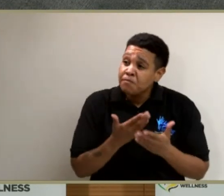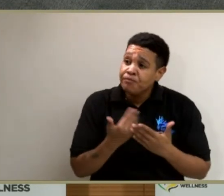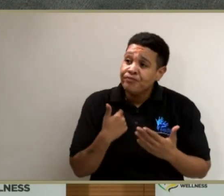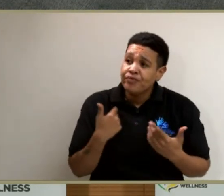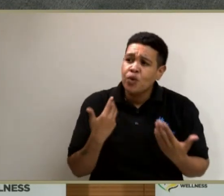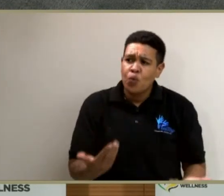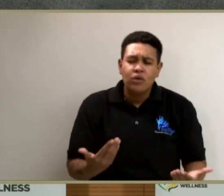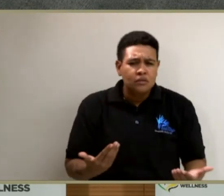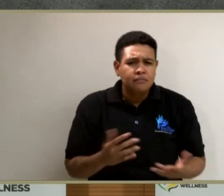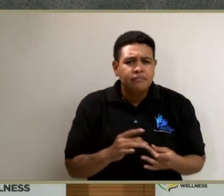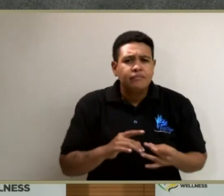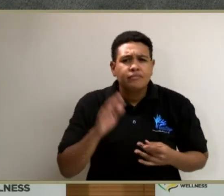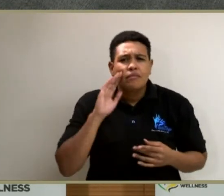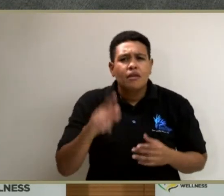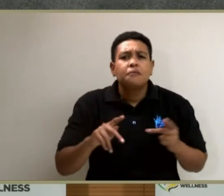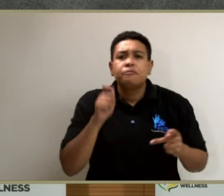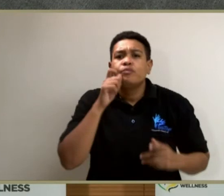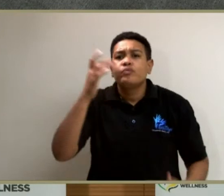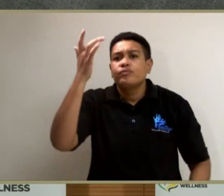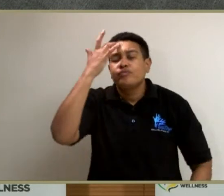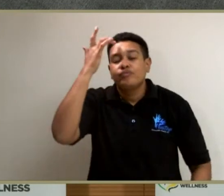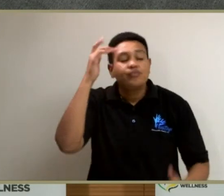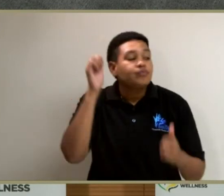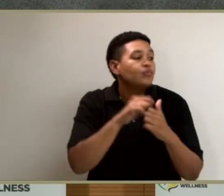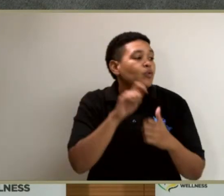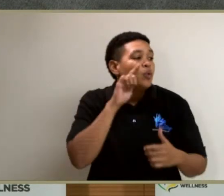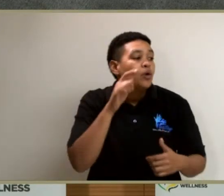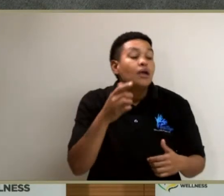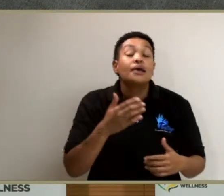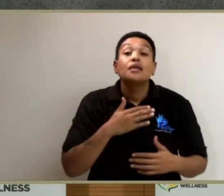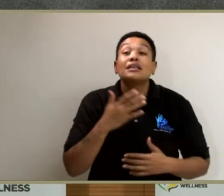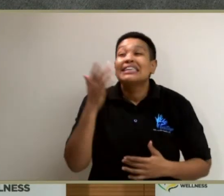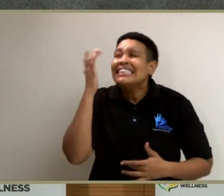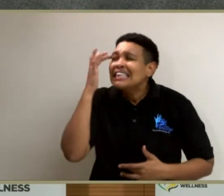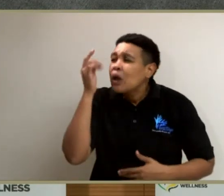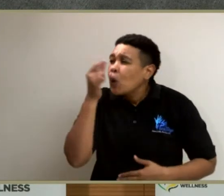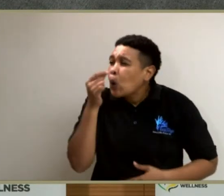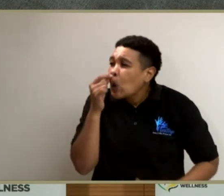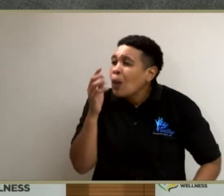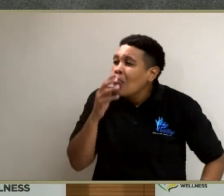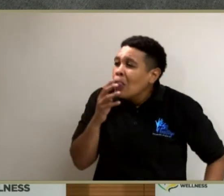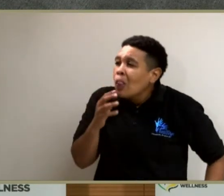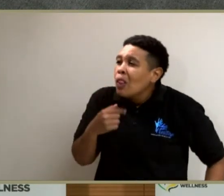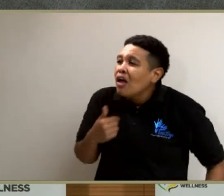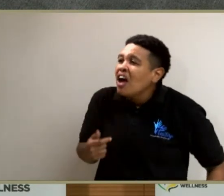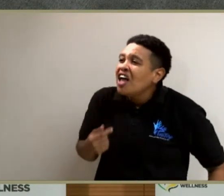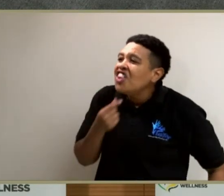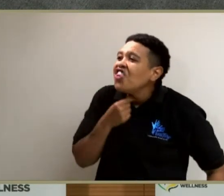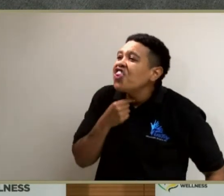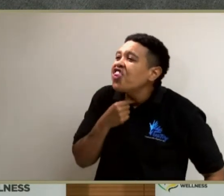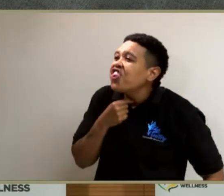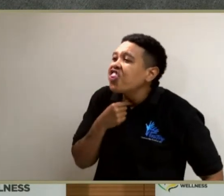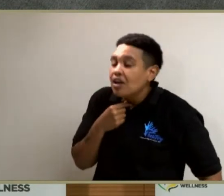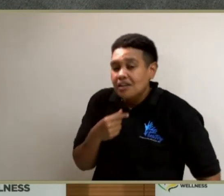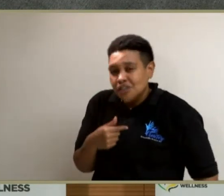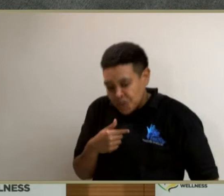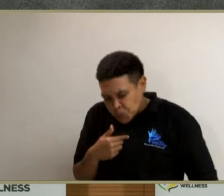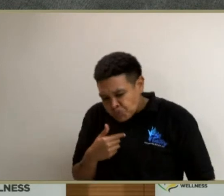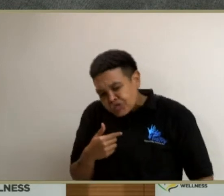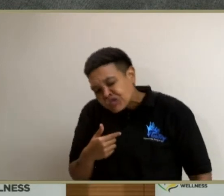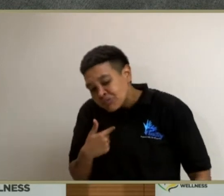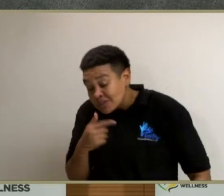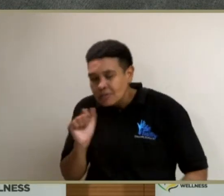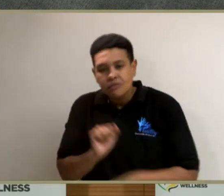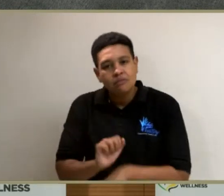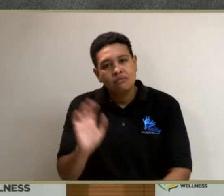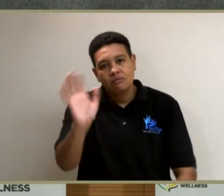there, a person who is ill with a respiratory illness or a flu-like illness is directed to remain at home until the person has fully recovered